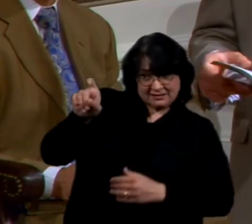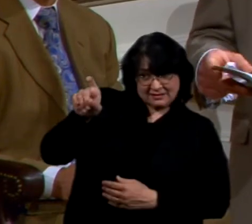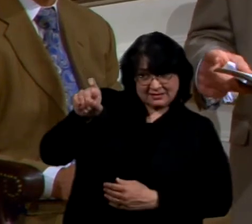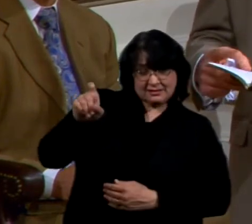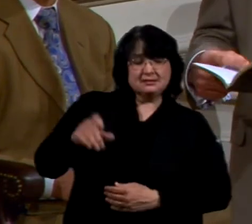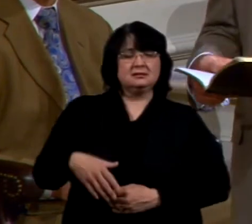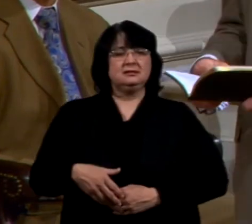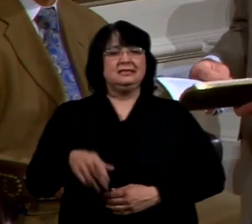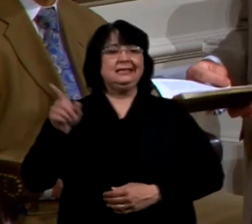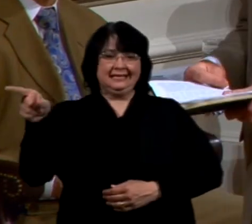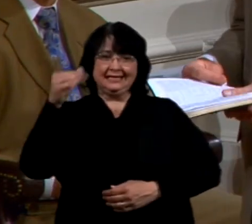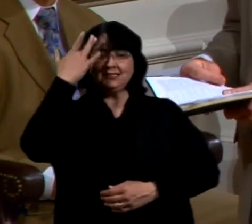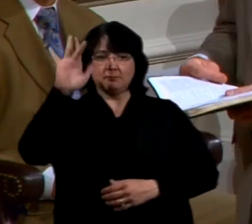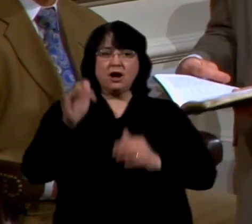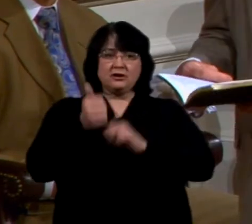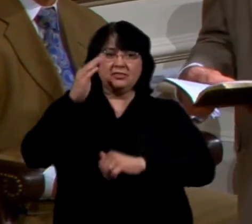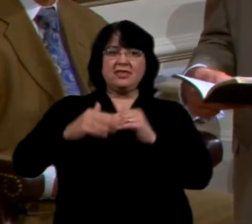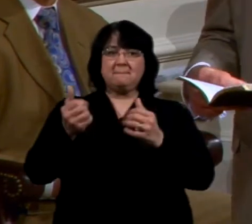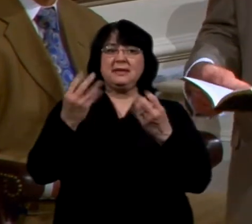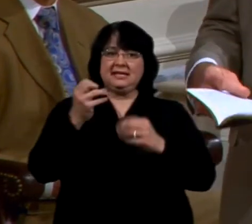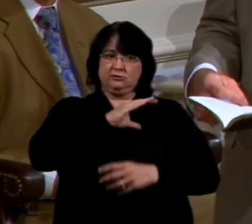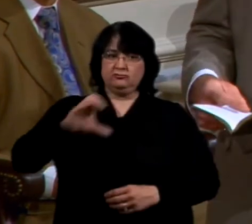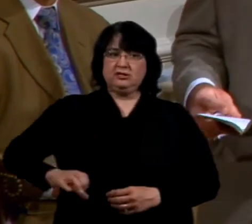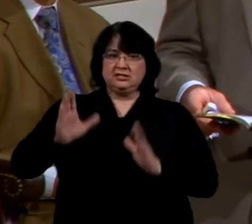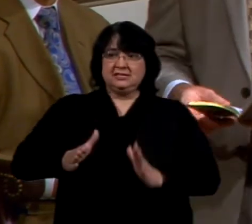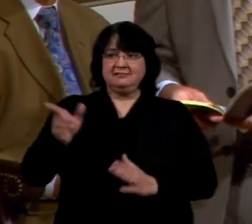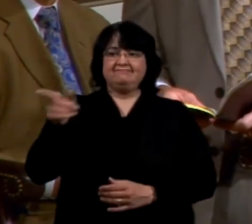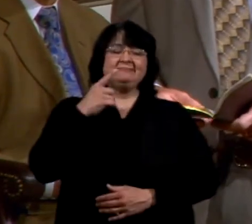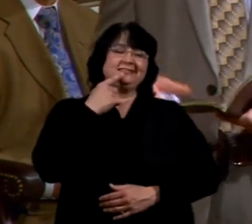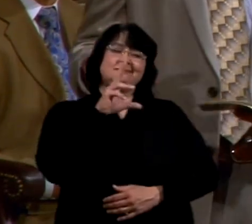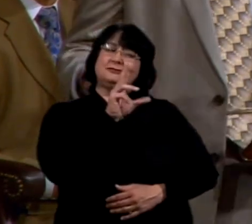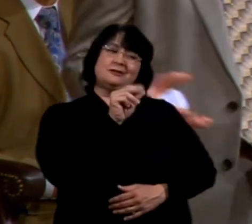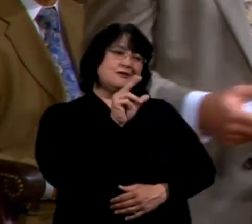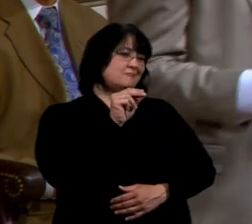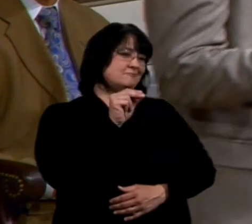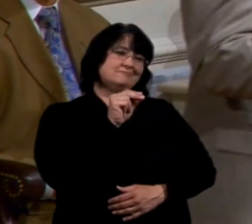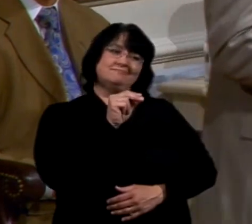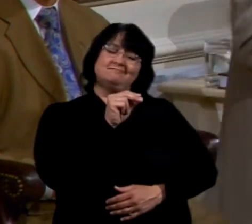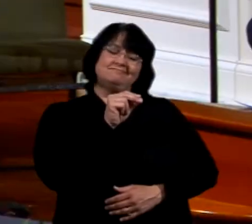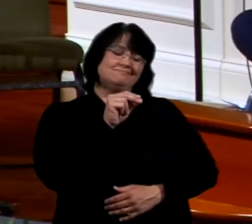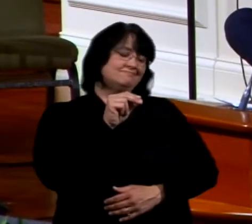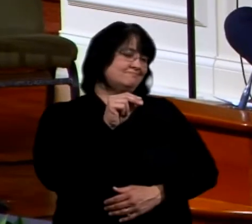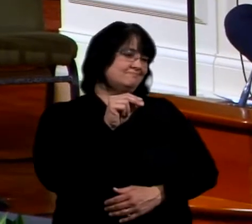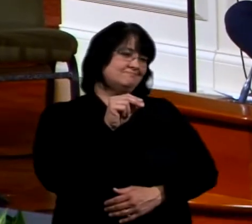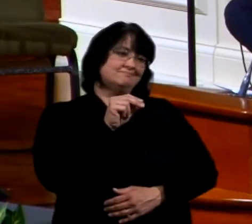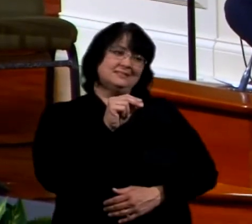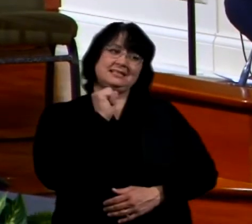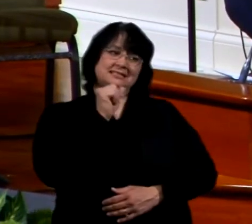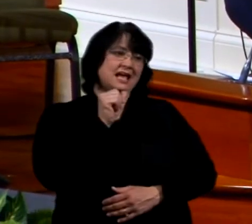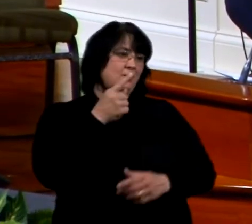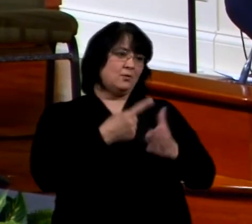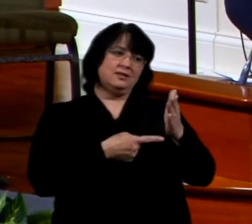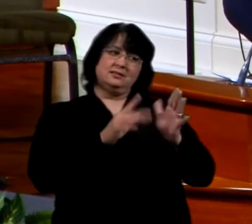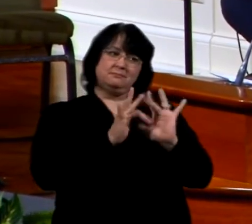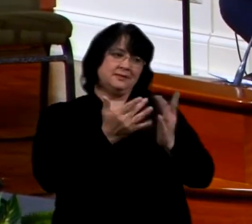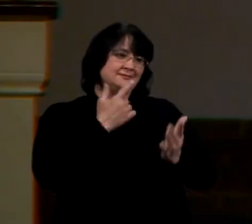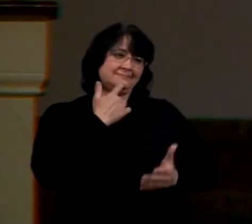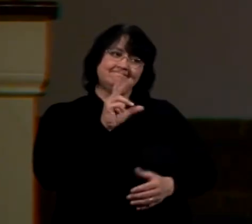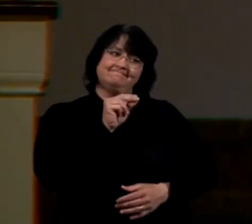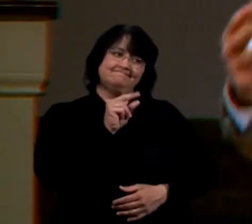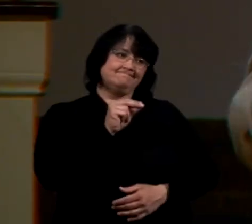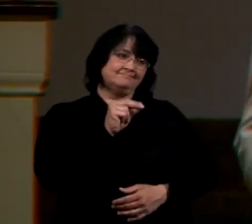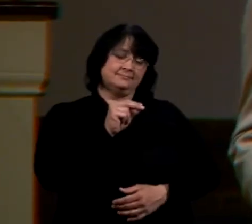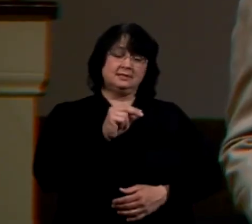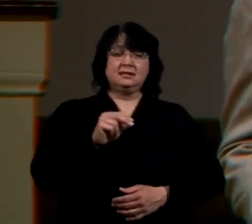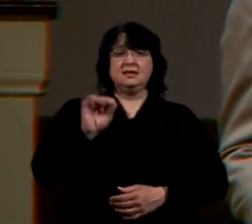Believe it or not, he's smarter than a lot of Christians, and he'll say, no, nod his head, or no, that's not what that means.